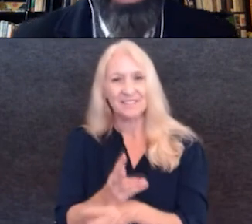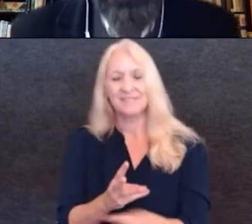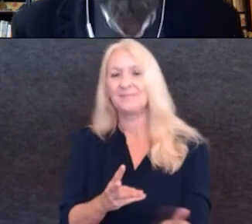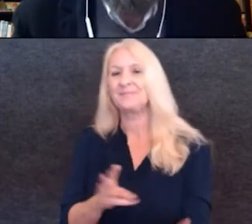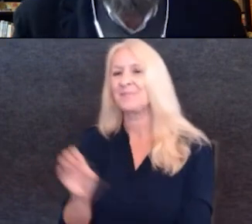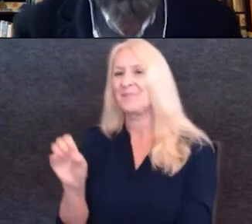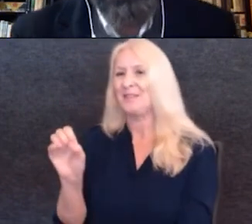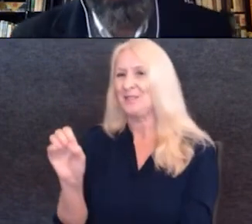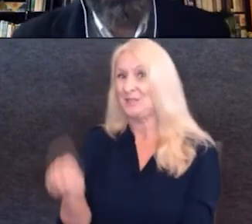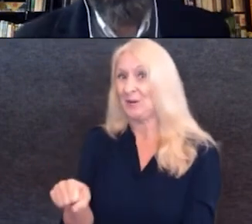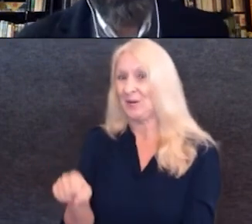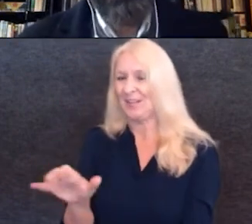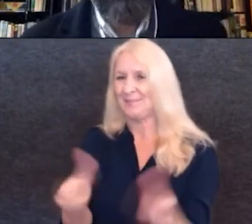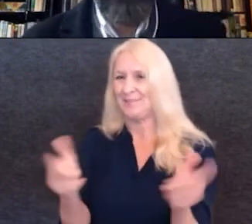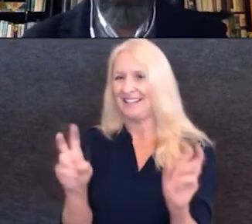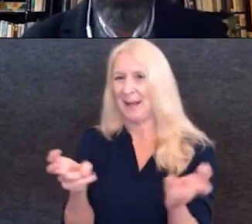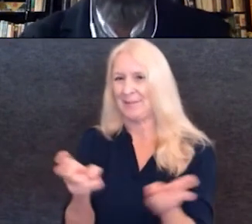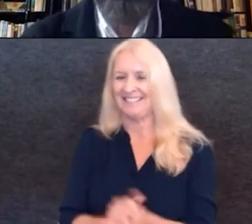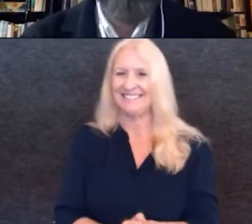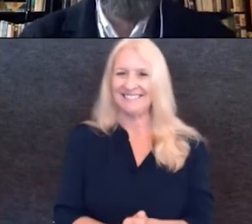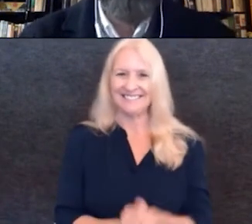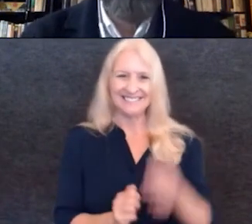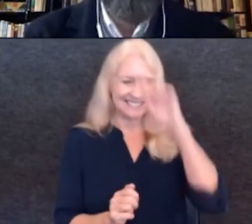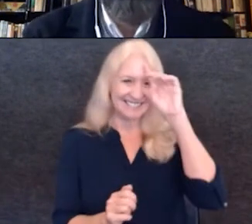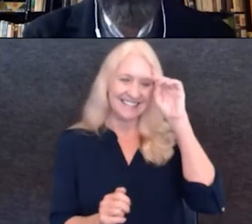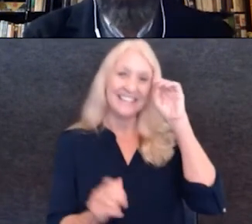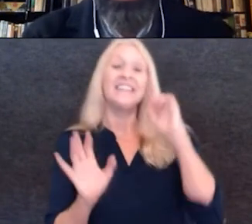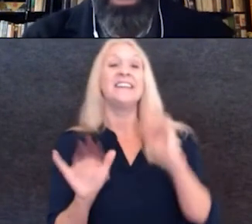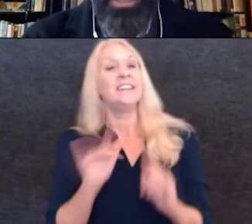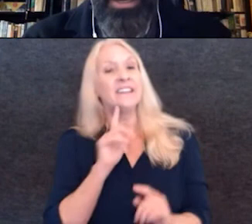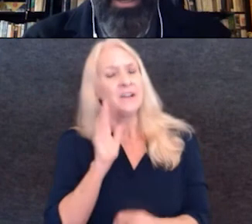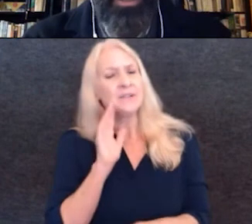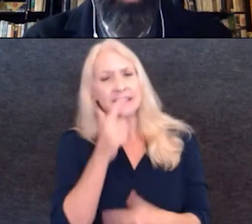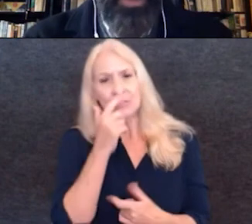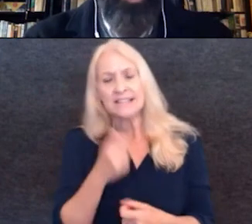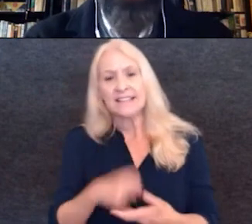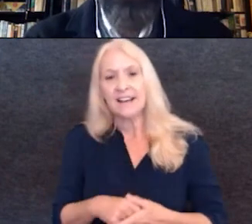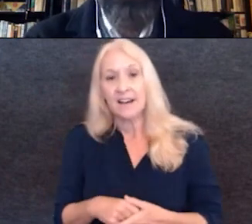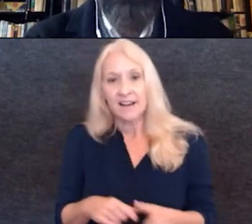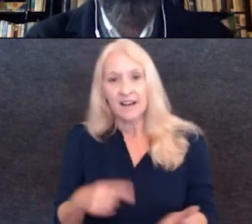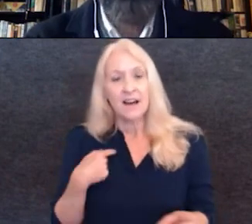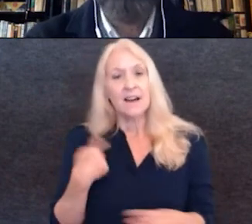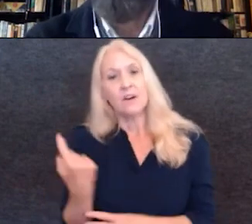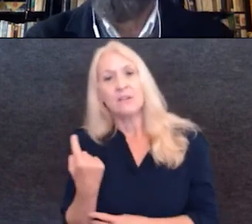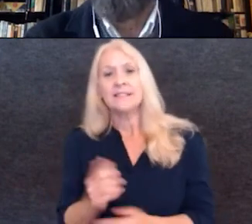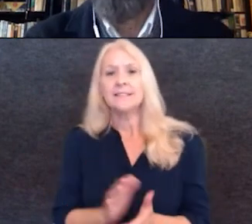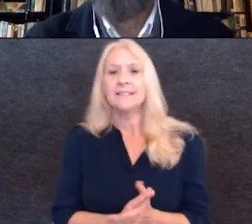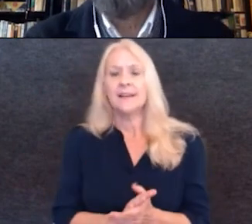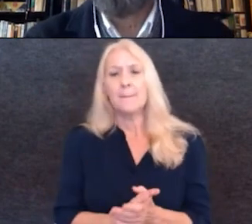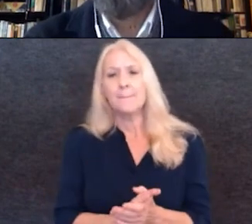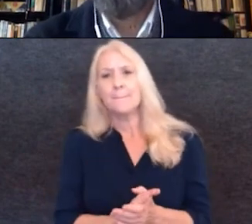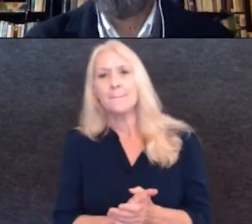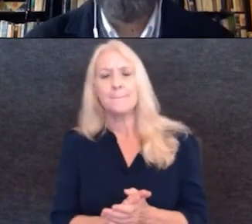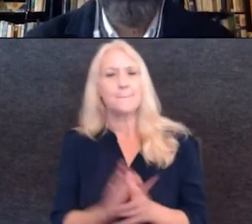topic. I know. You know, it's interesting. I've always,